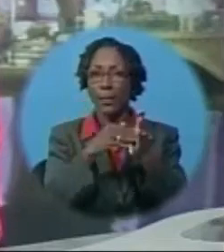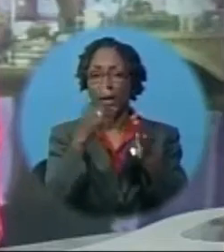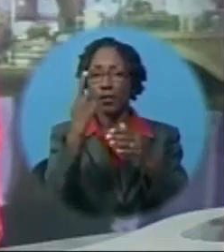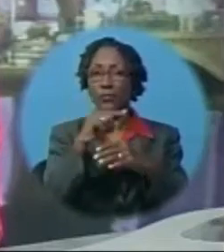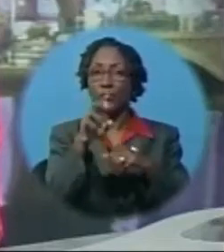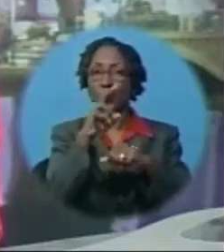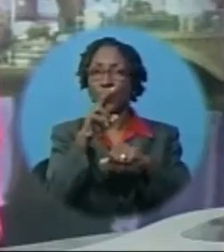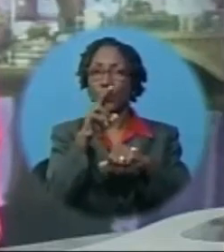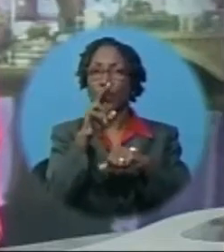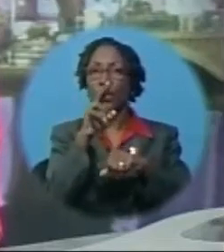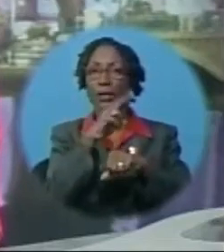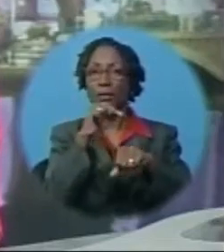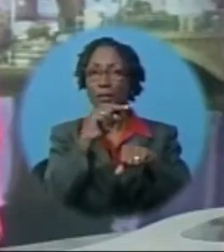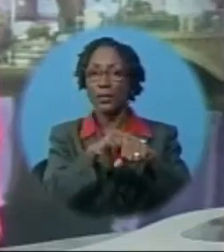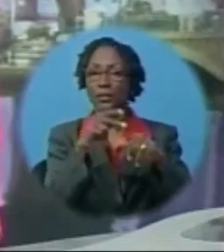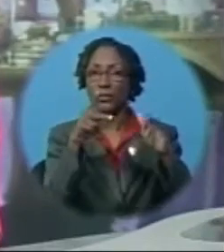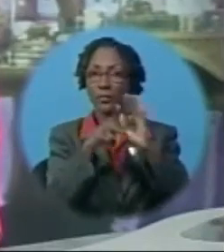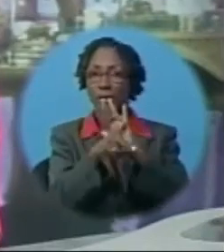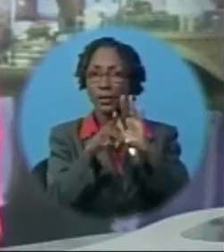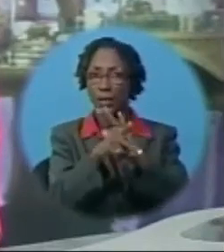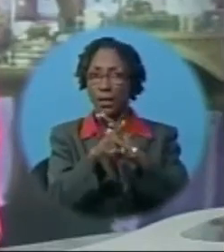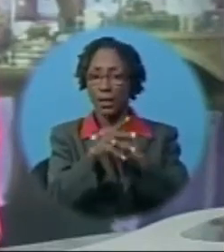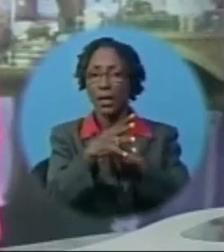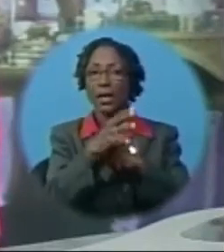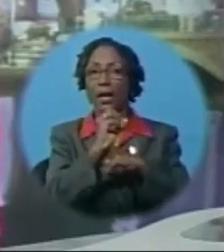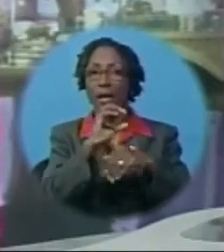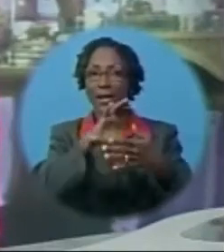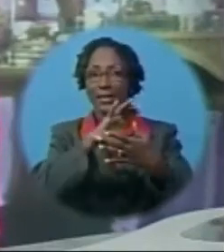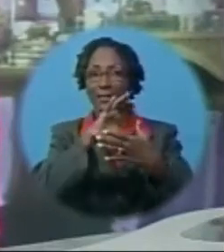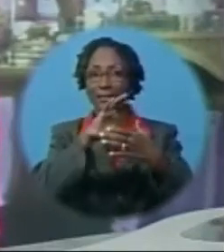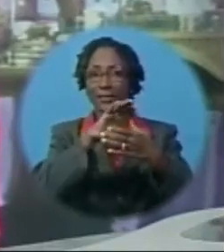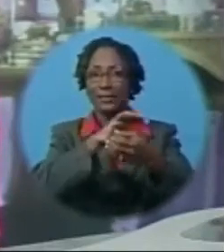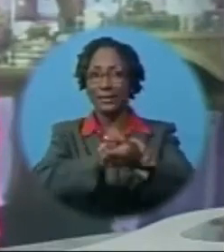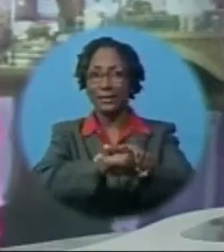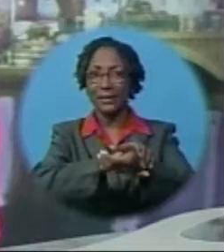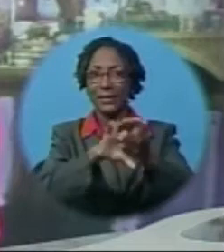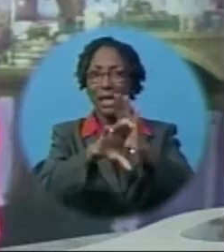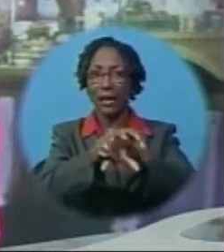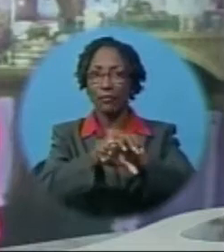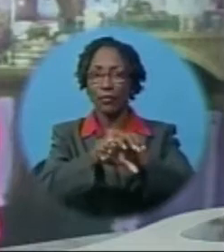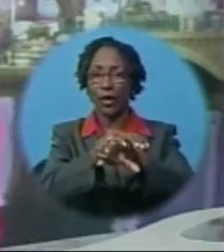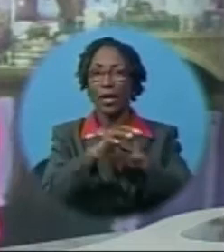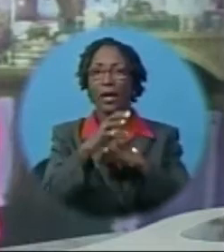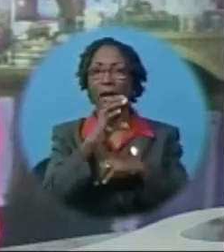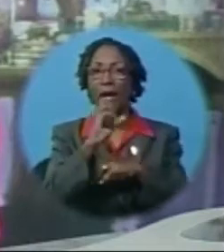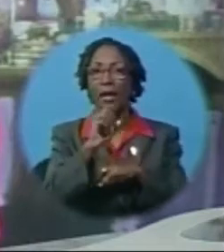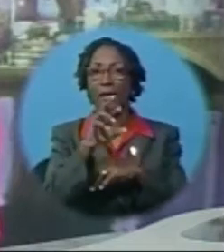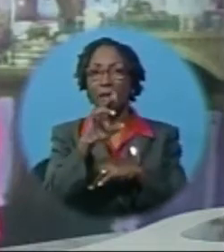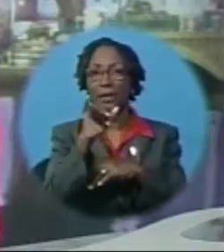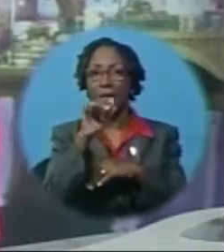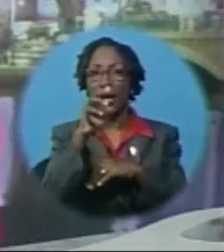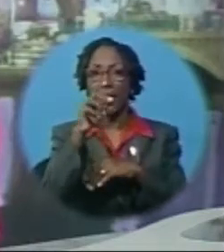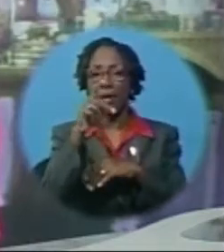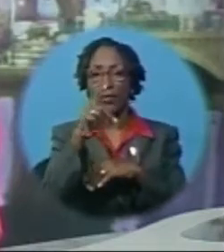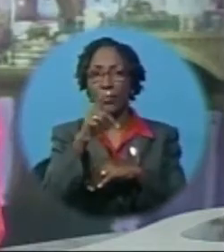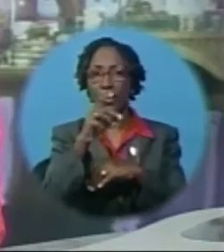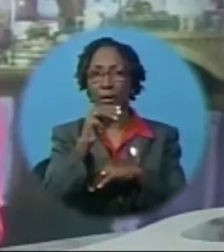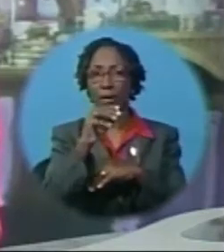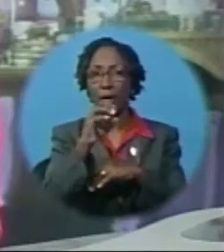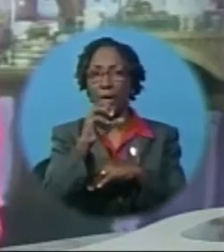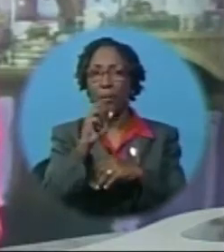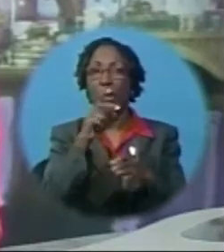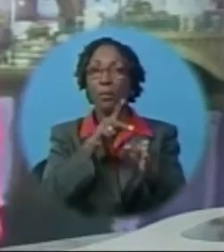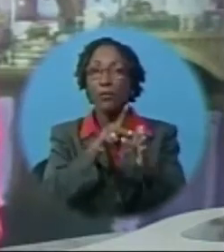The submission of the report follows a recent meeting with chairman of the CARICOM Reparations Commission, Professor Sir Hilary Beckles,